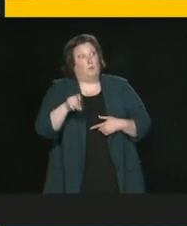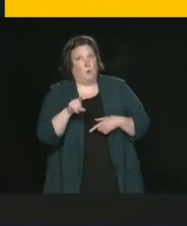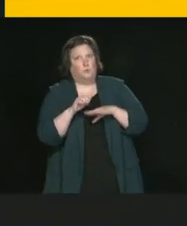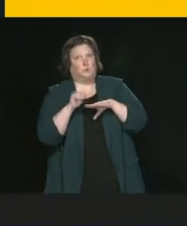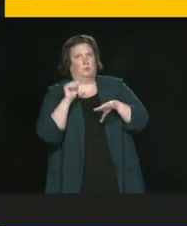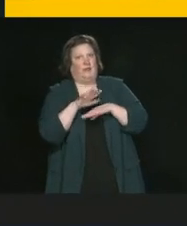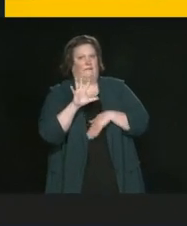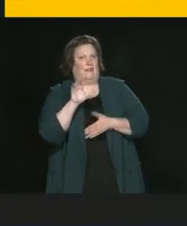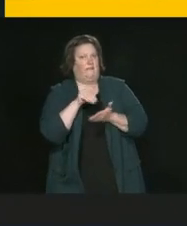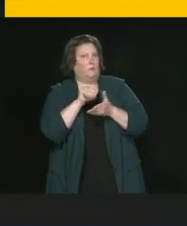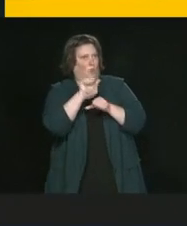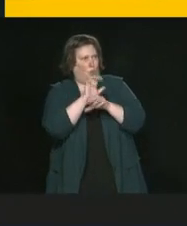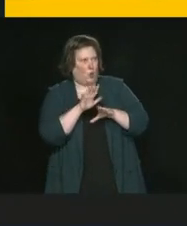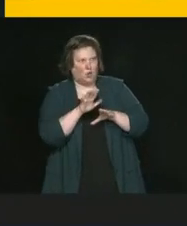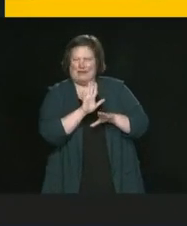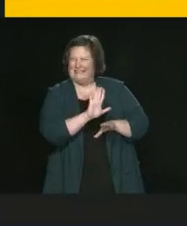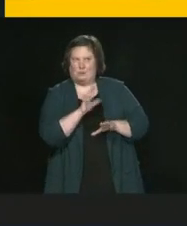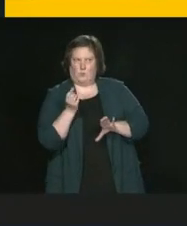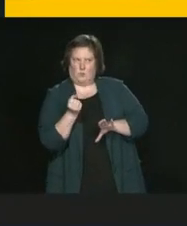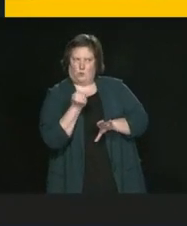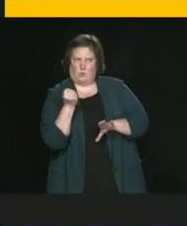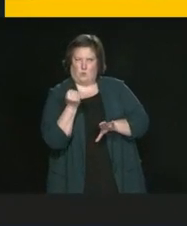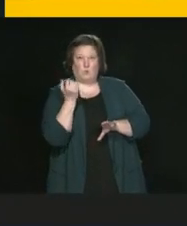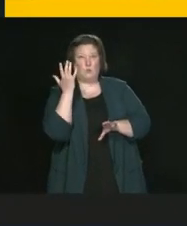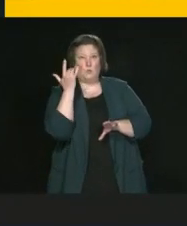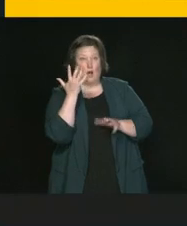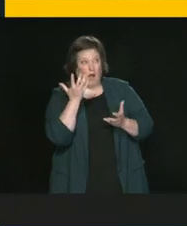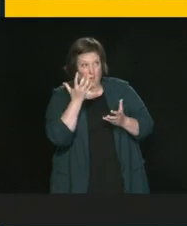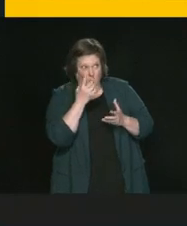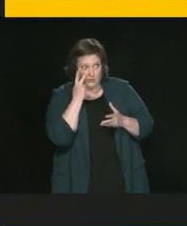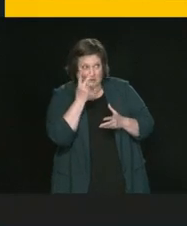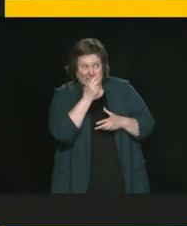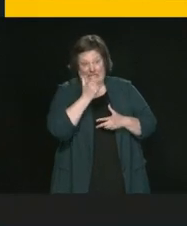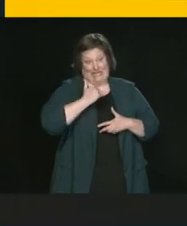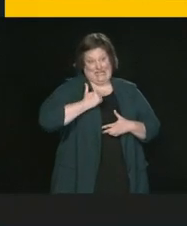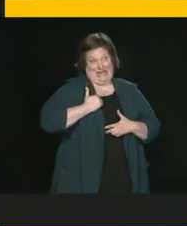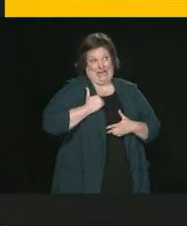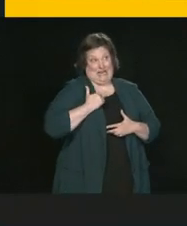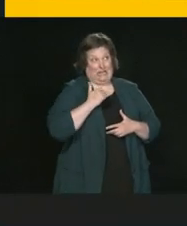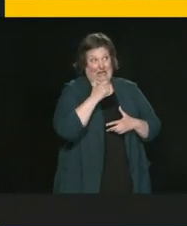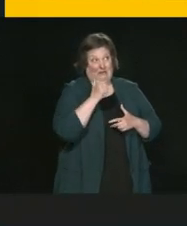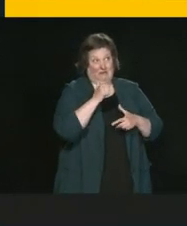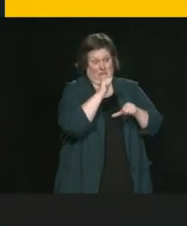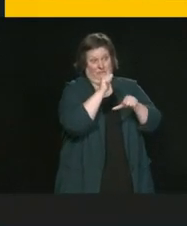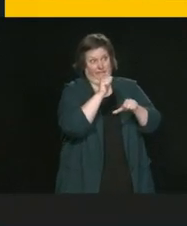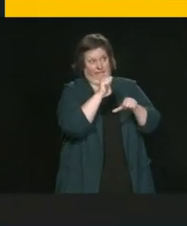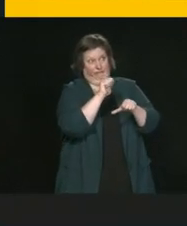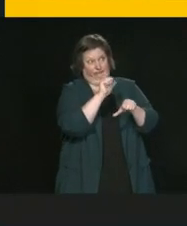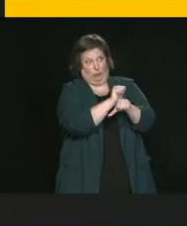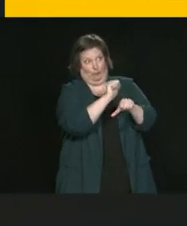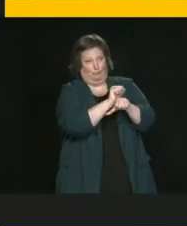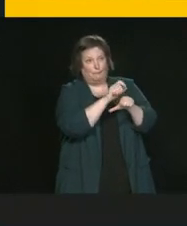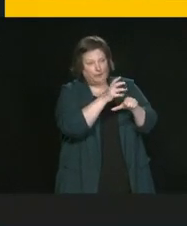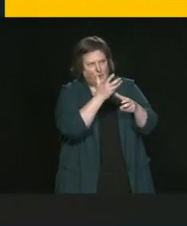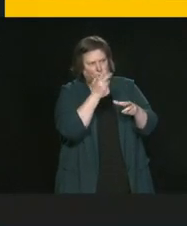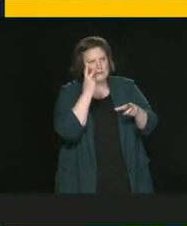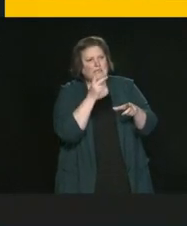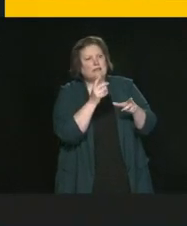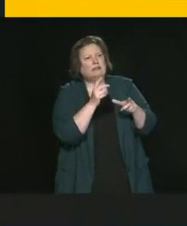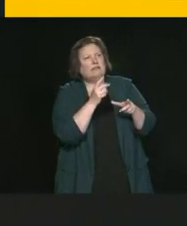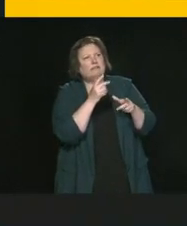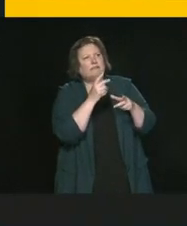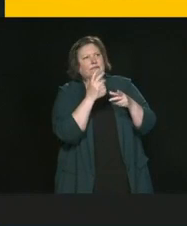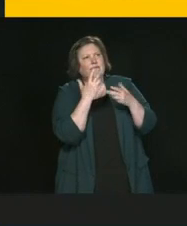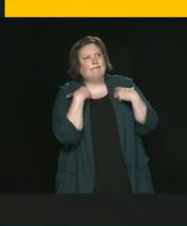until it has assurances that there will be closer monitoring of health and safety rules. and until there's a better grasp of what went so